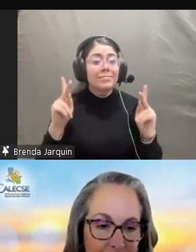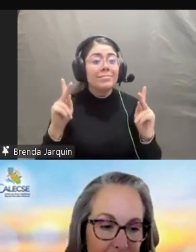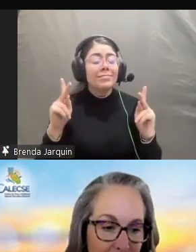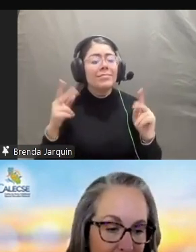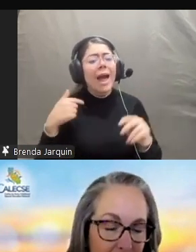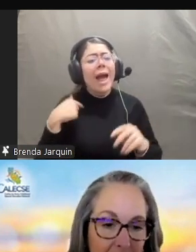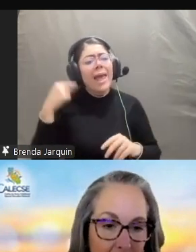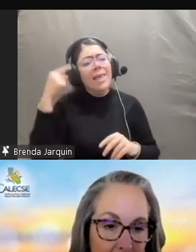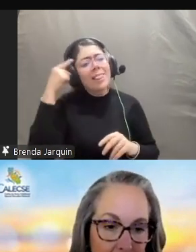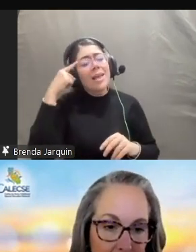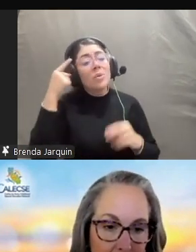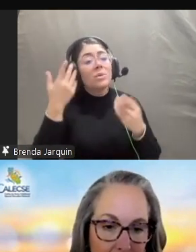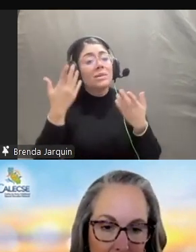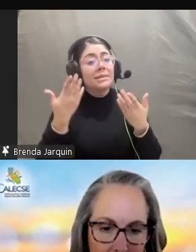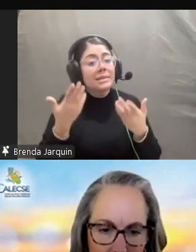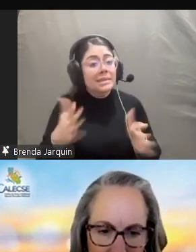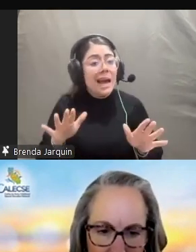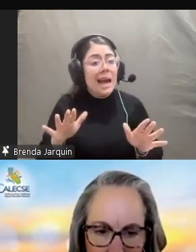a comment